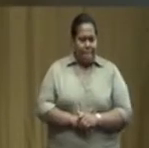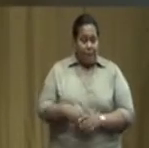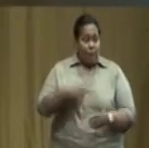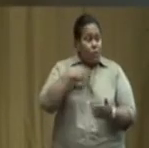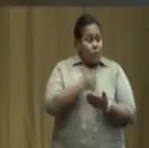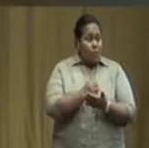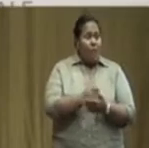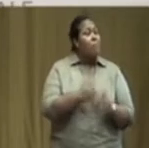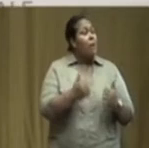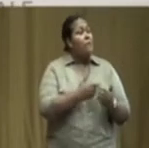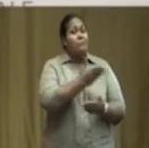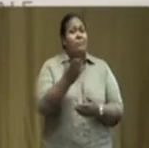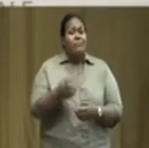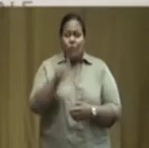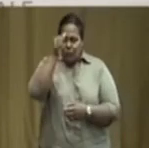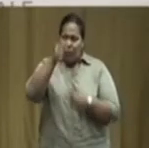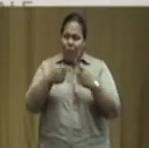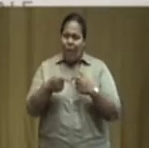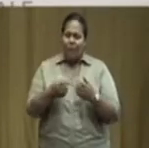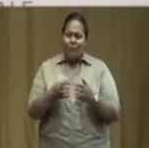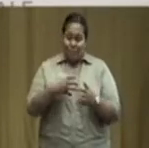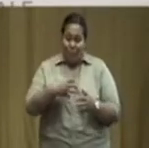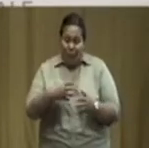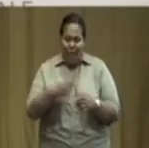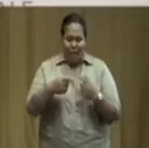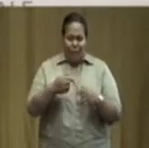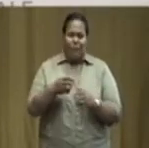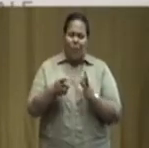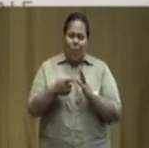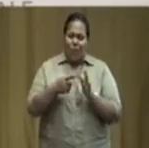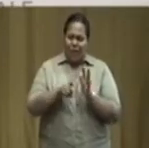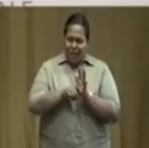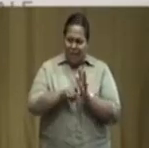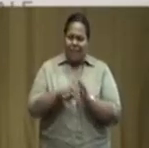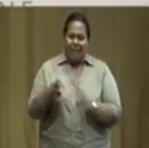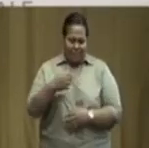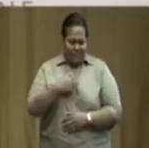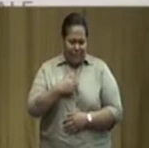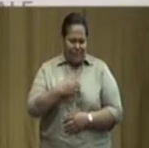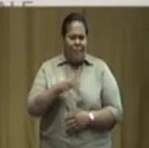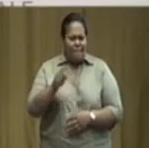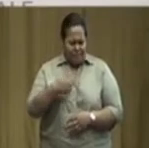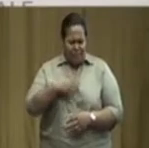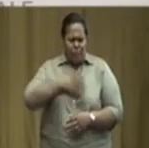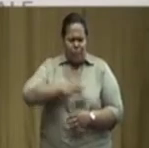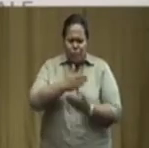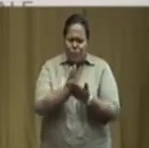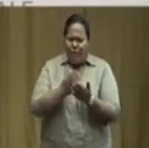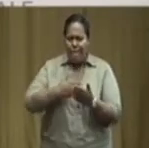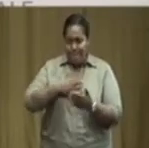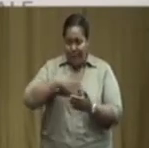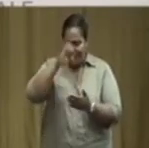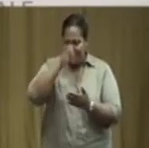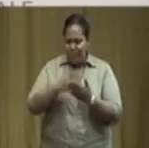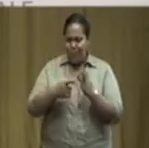about OER than I do. What I wanted to do is just share my experience, my limited experience, of how OER have helped